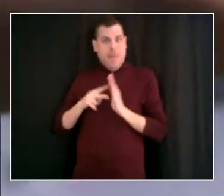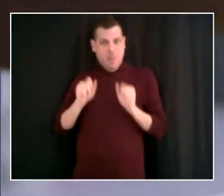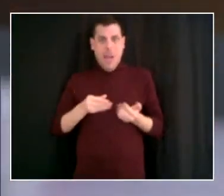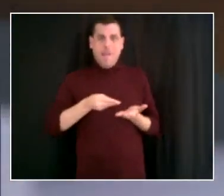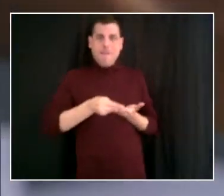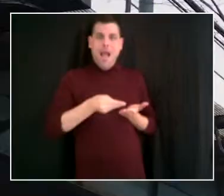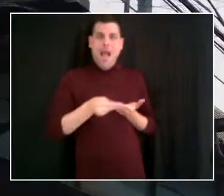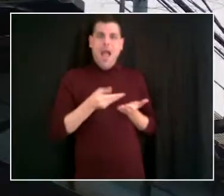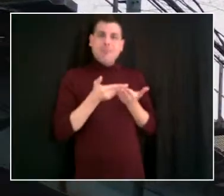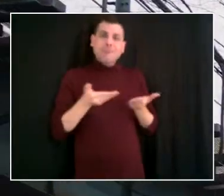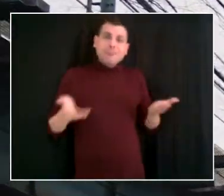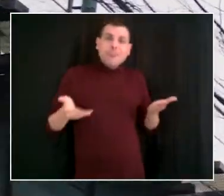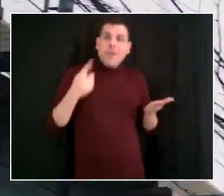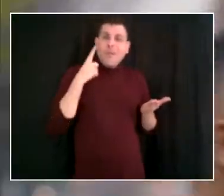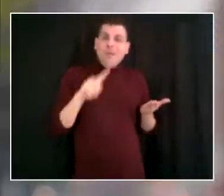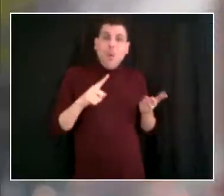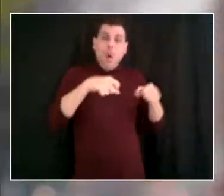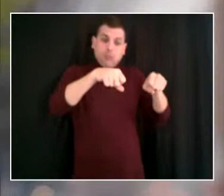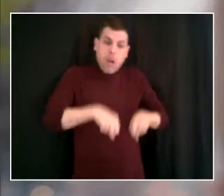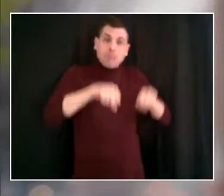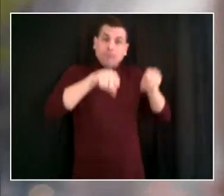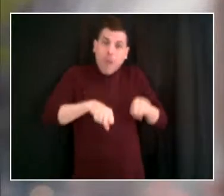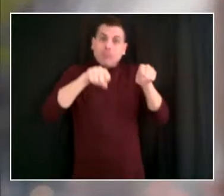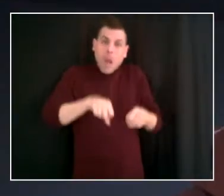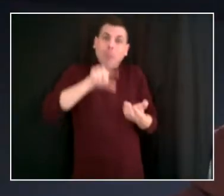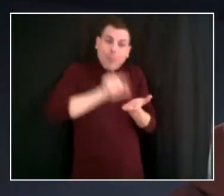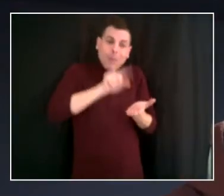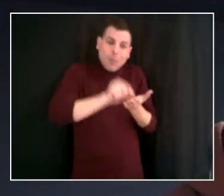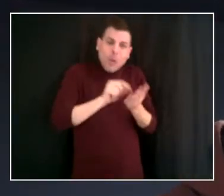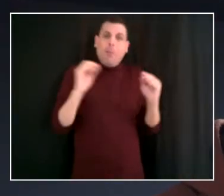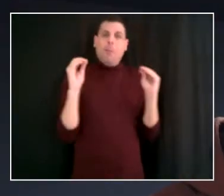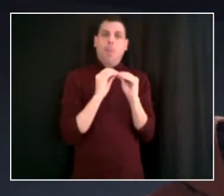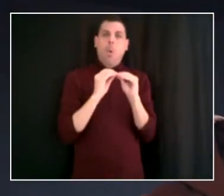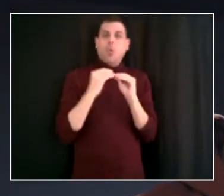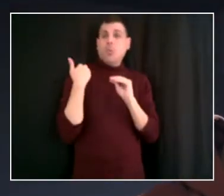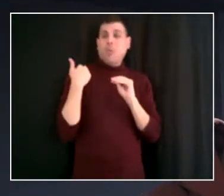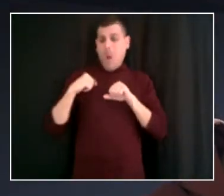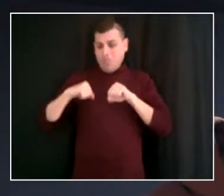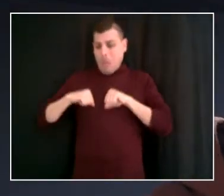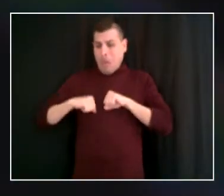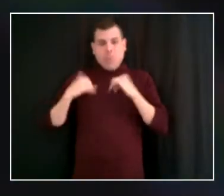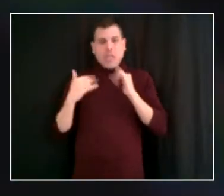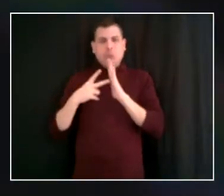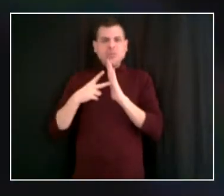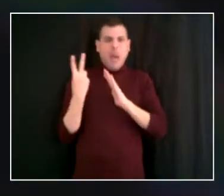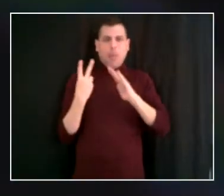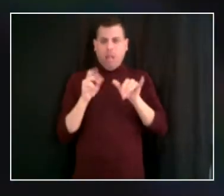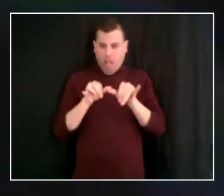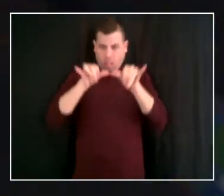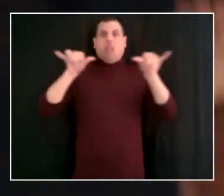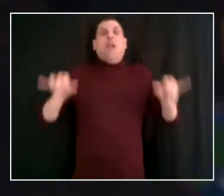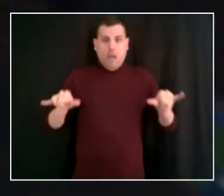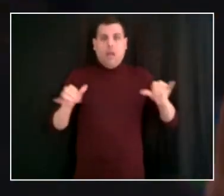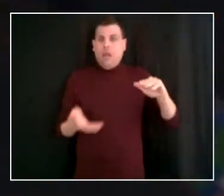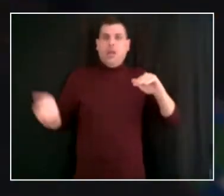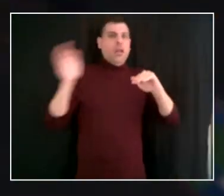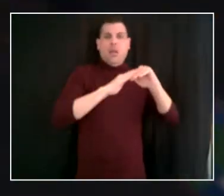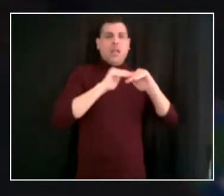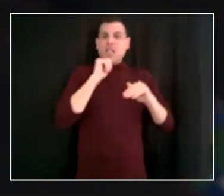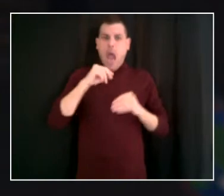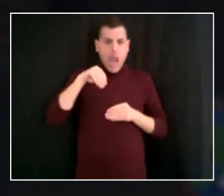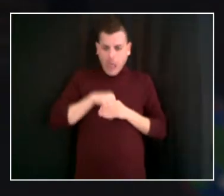for 3 jobs. Now we're here, double the size of the apartment that we used to be. It's truly a blessing. Thank you,